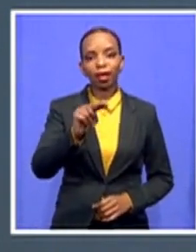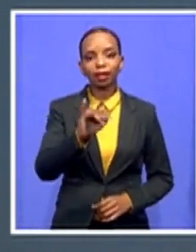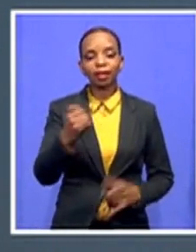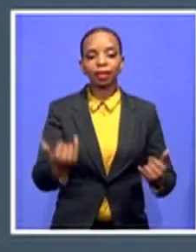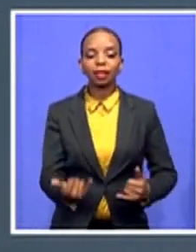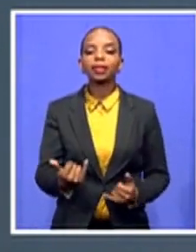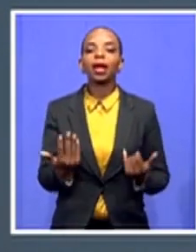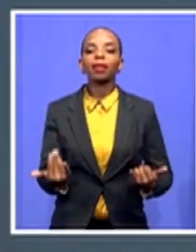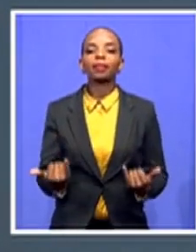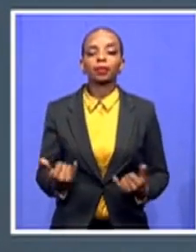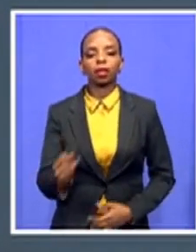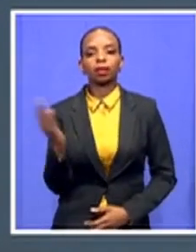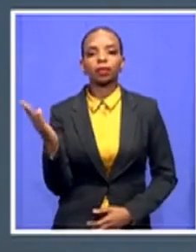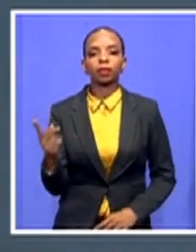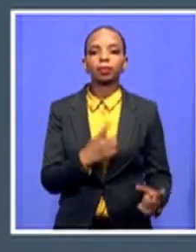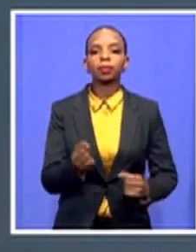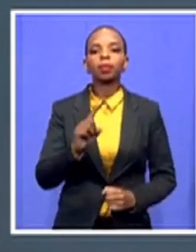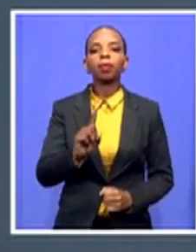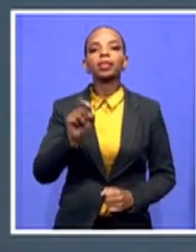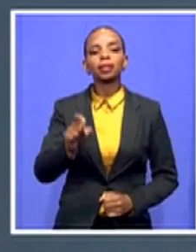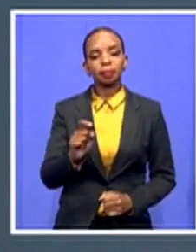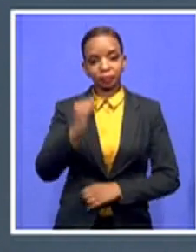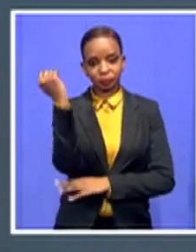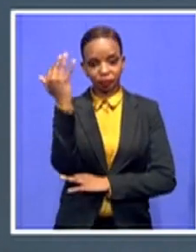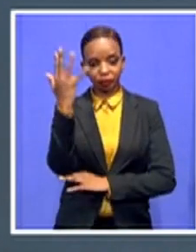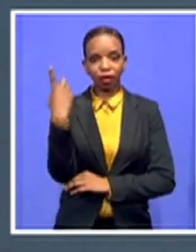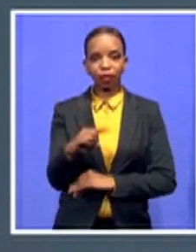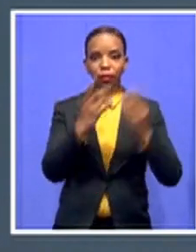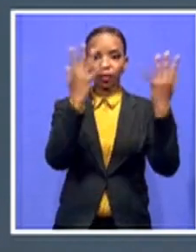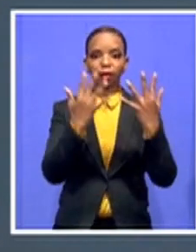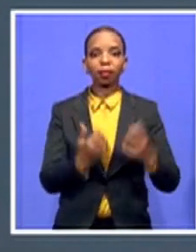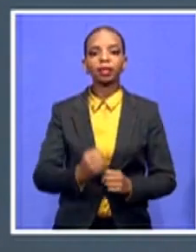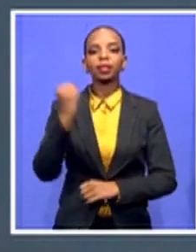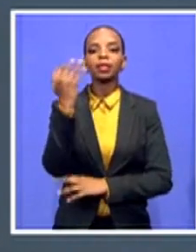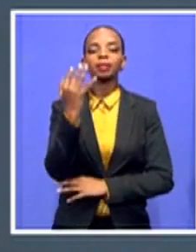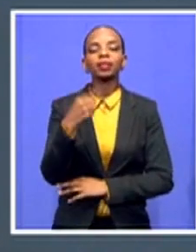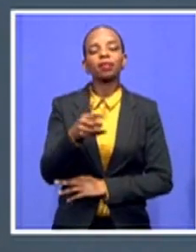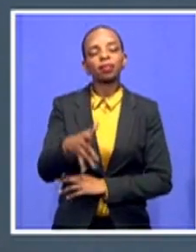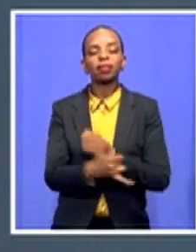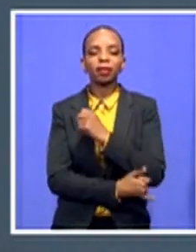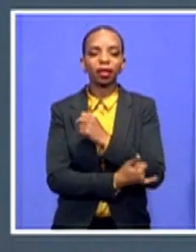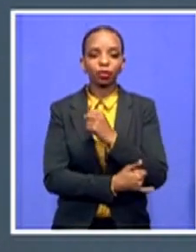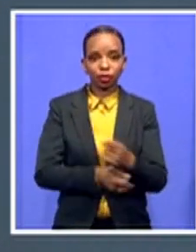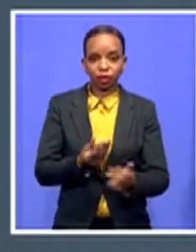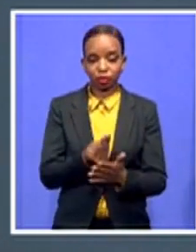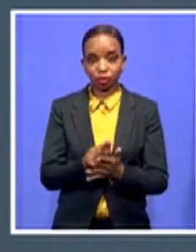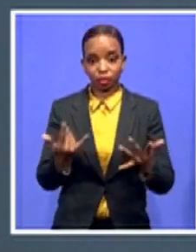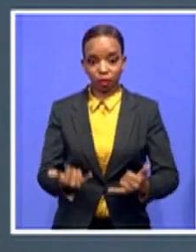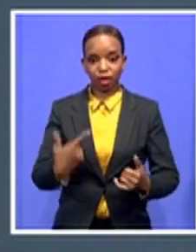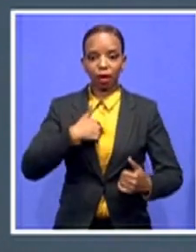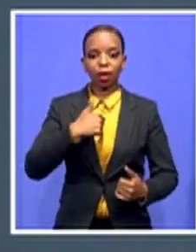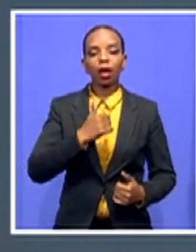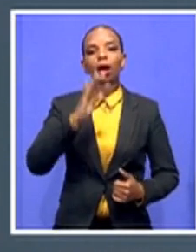the national lockdown ravaged the markets and the country's economy. I want to get a perspective now and their expectations. South